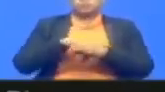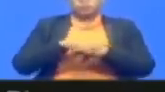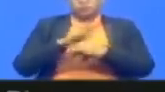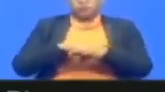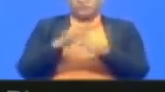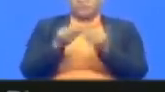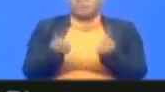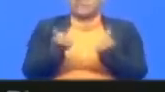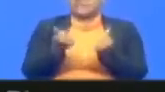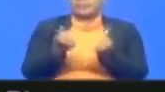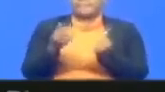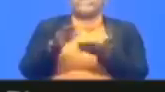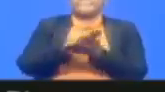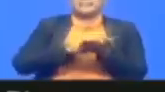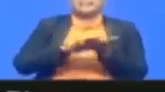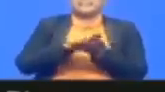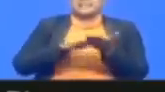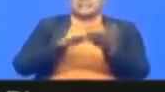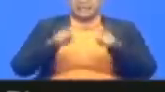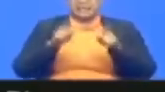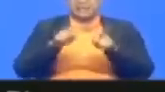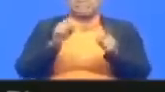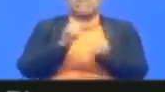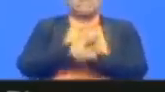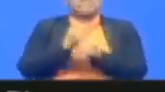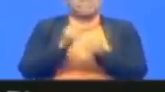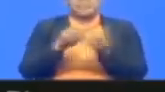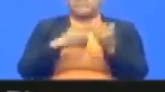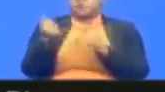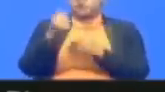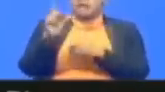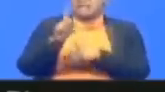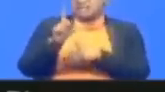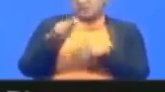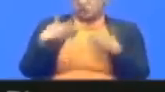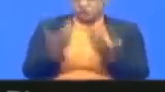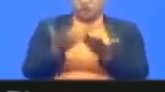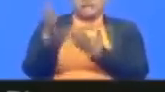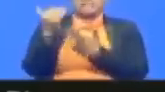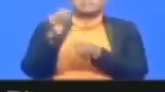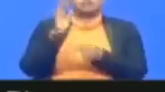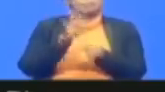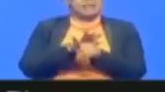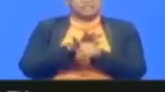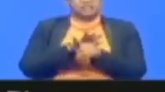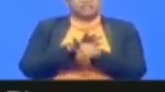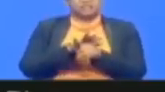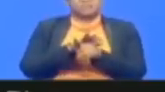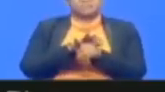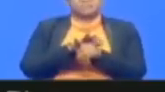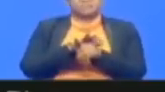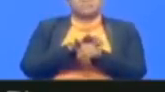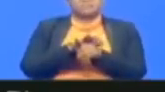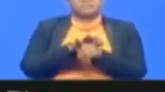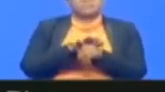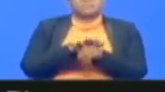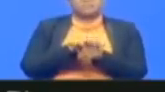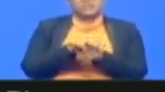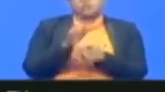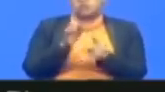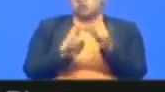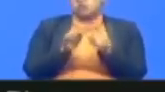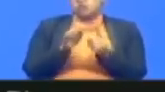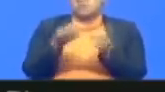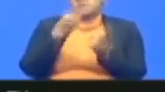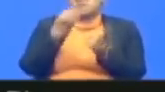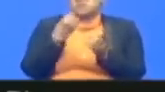basic needs. They can neither afford luxuries nor expect too much of a meal. Yo sasa ni unaweza pika tu chakula at